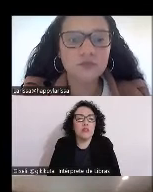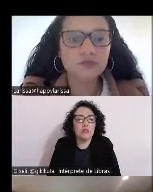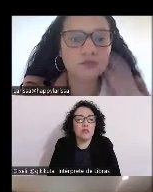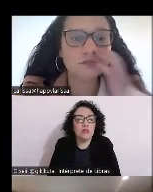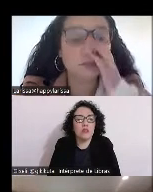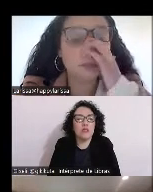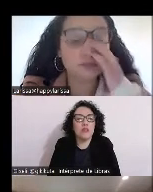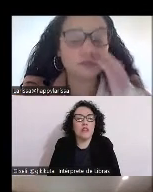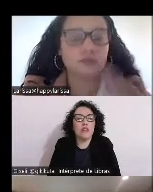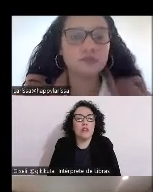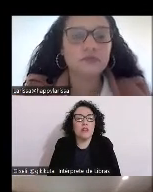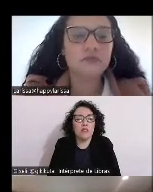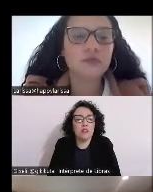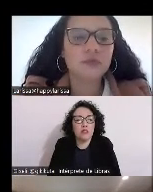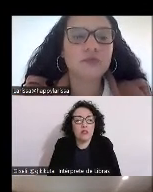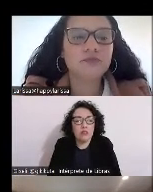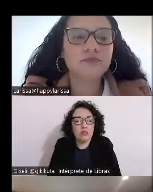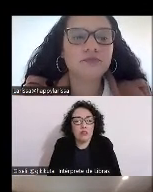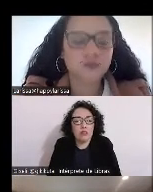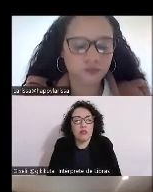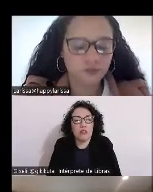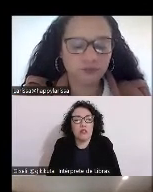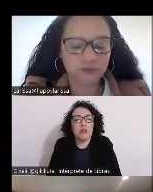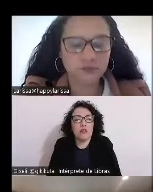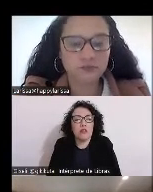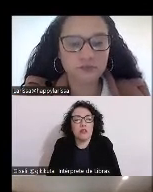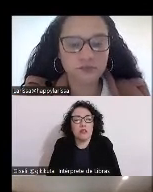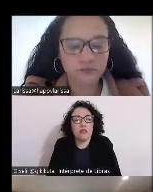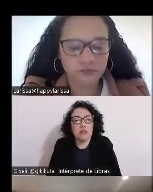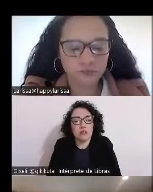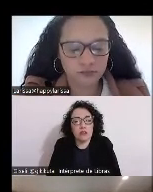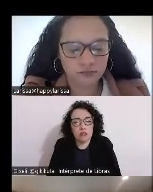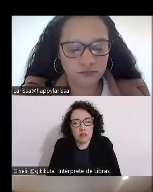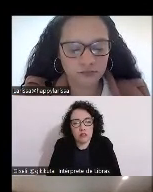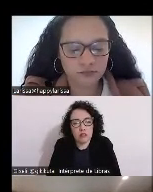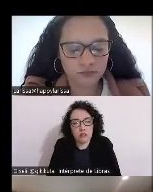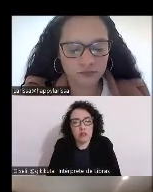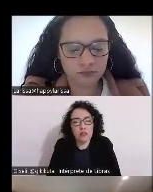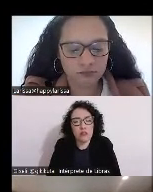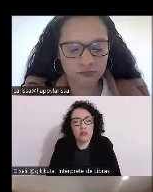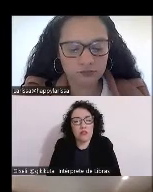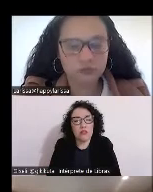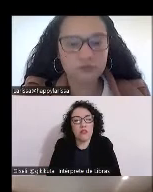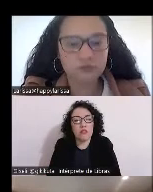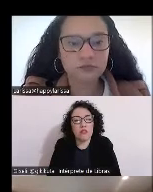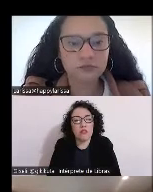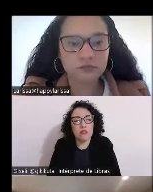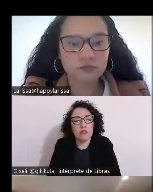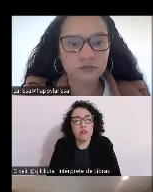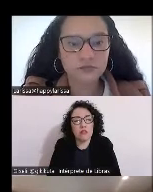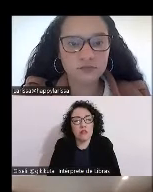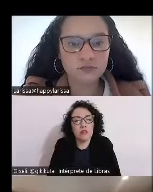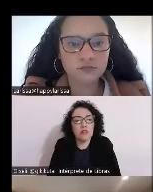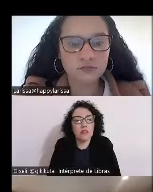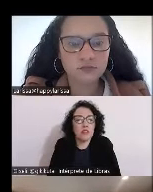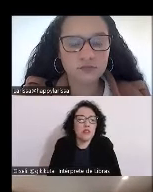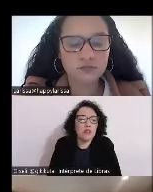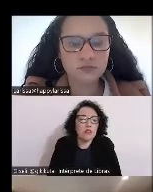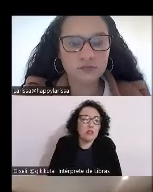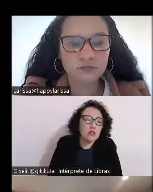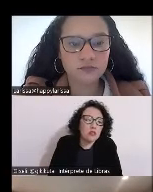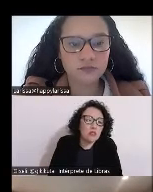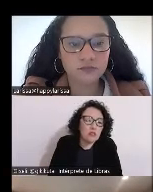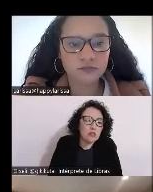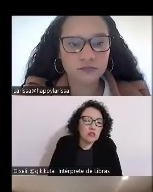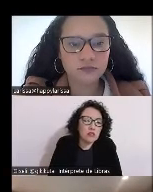be television programs, it could be special learning centers. So these are all ways. Type 1